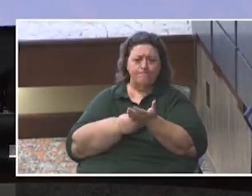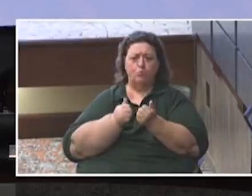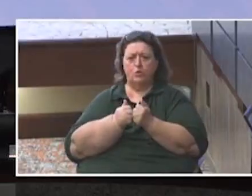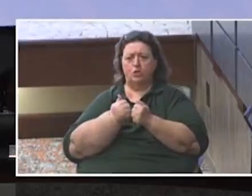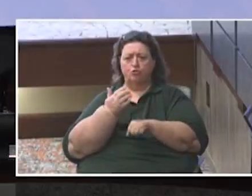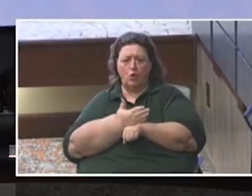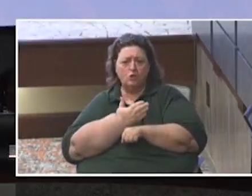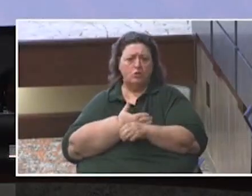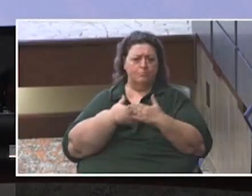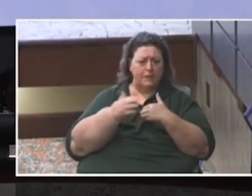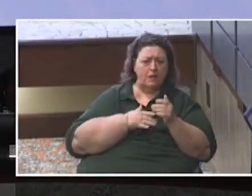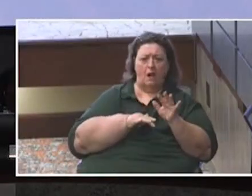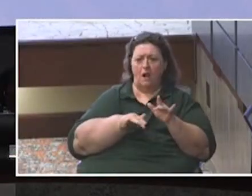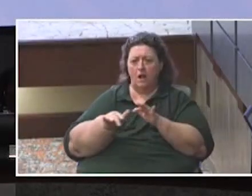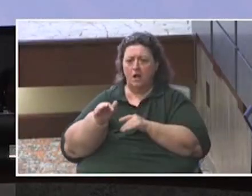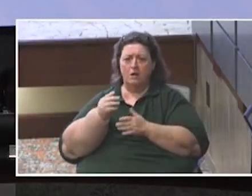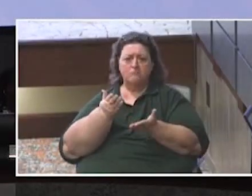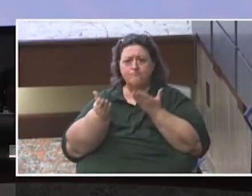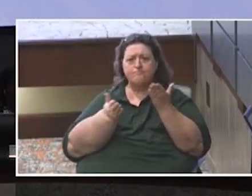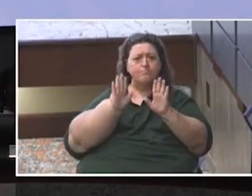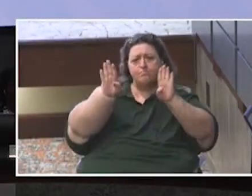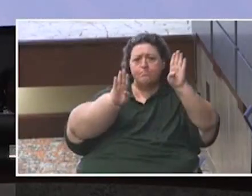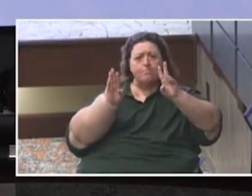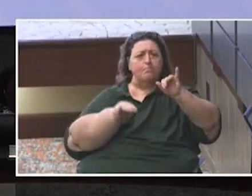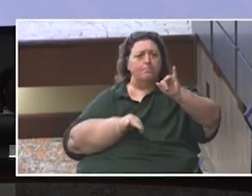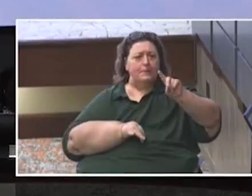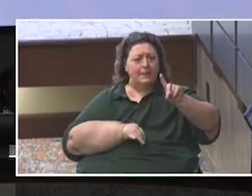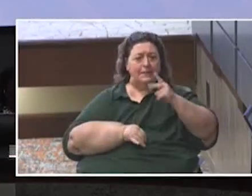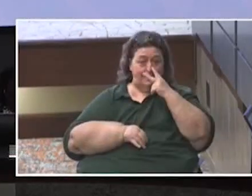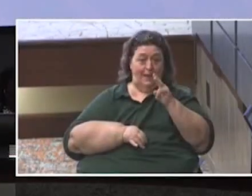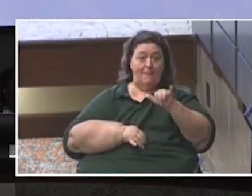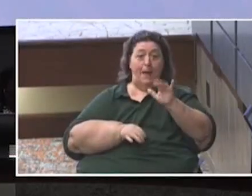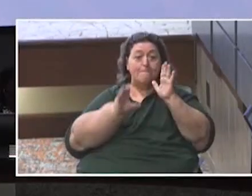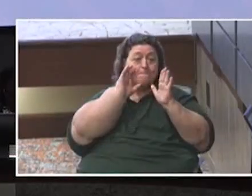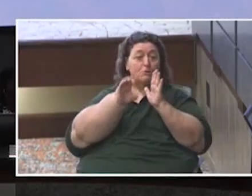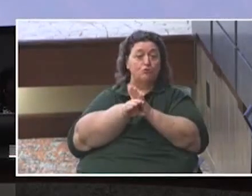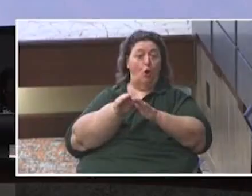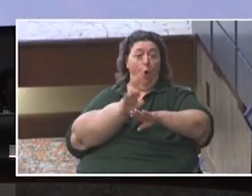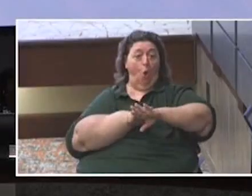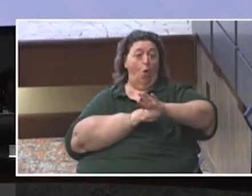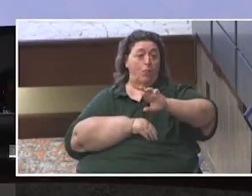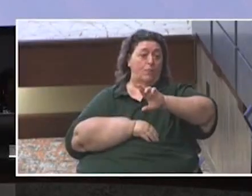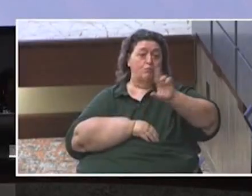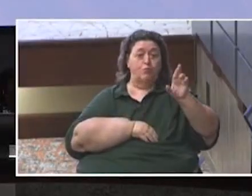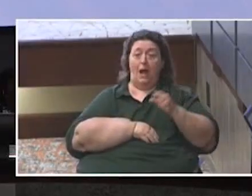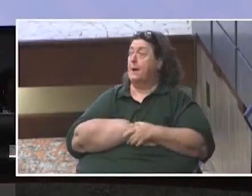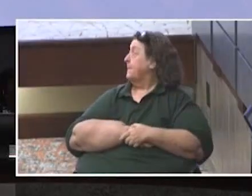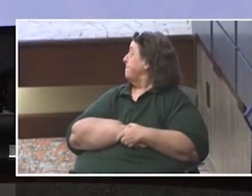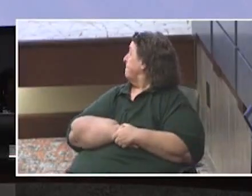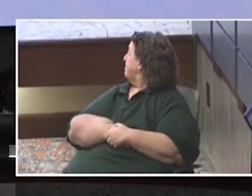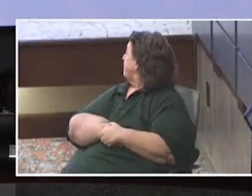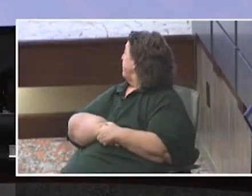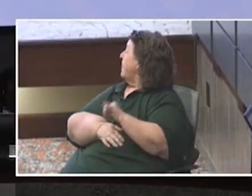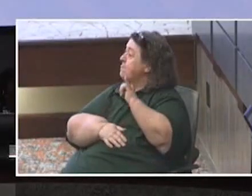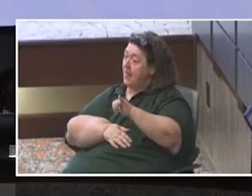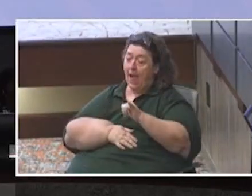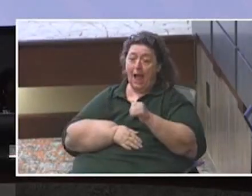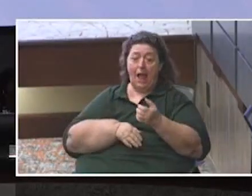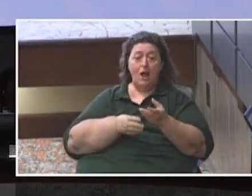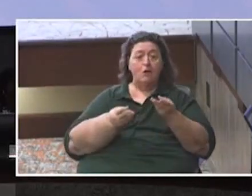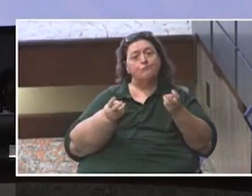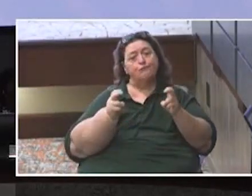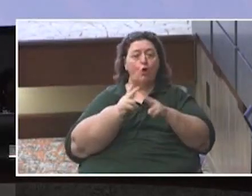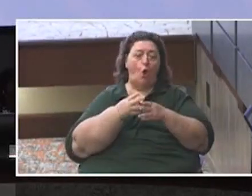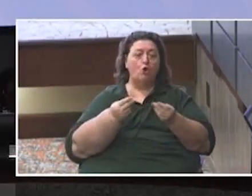documentation. Got that out to bid, and we were honored, as you see in the picture on the right, to celebrate a groundbreaking, but you know what's better